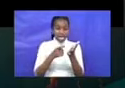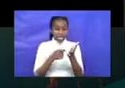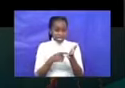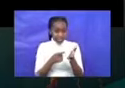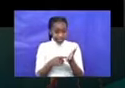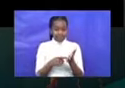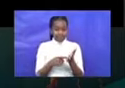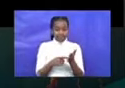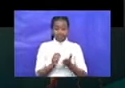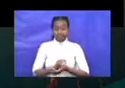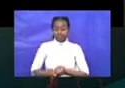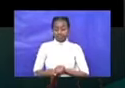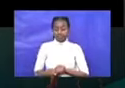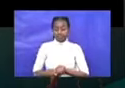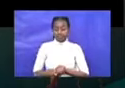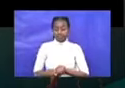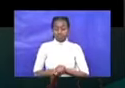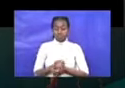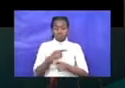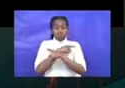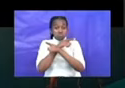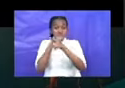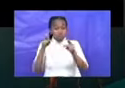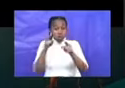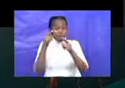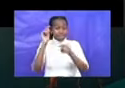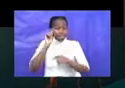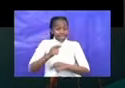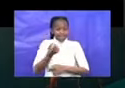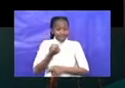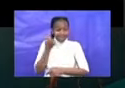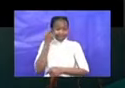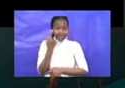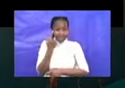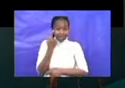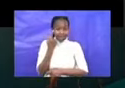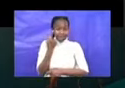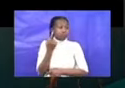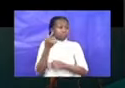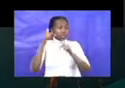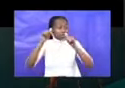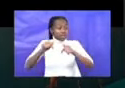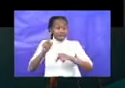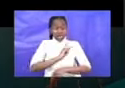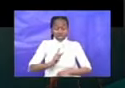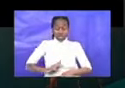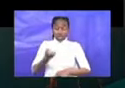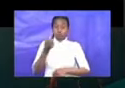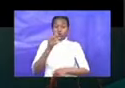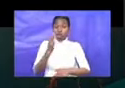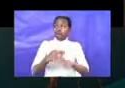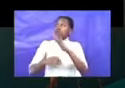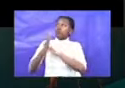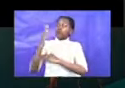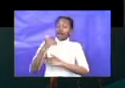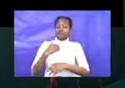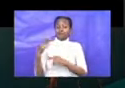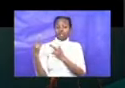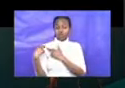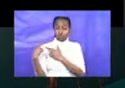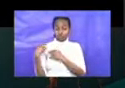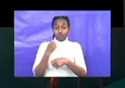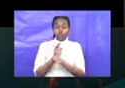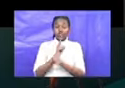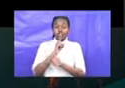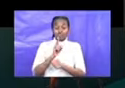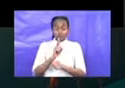Right now, I want you to know that the kingdom of God is responsible for making billionaires across Africa because of this one commodity